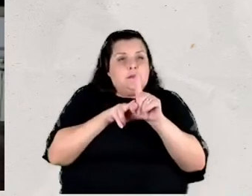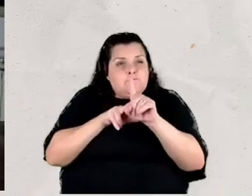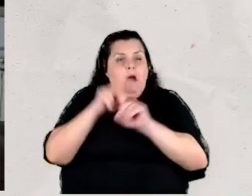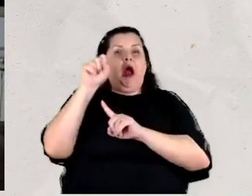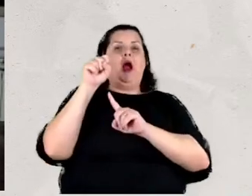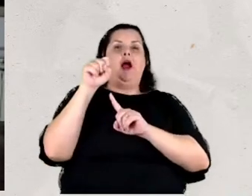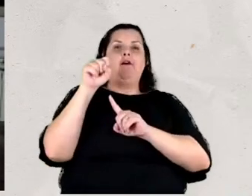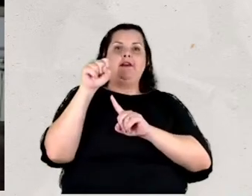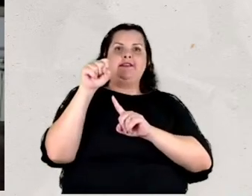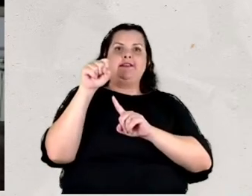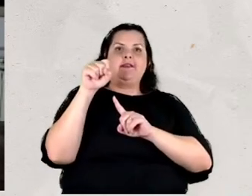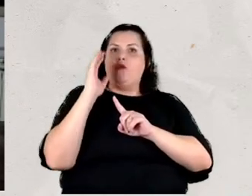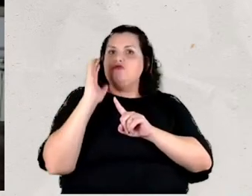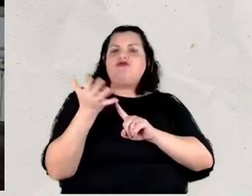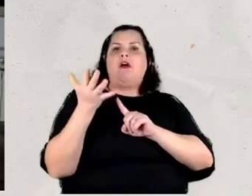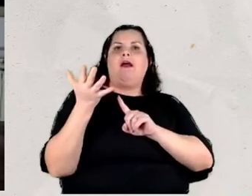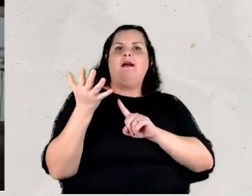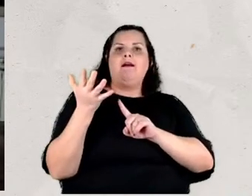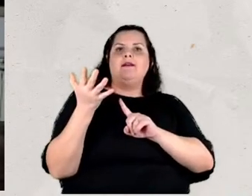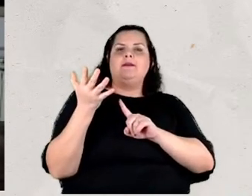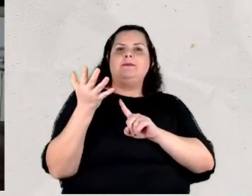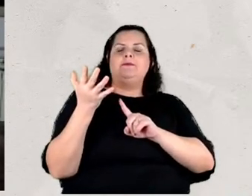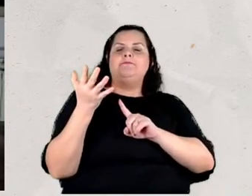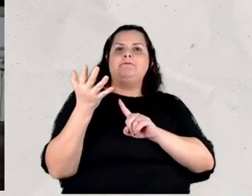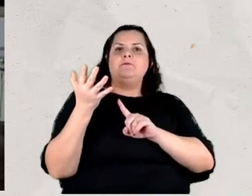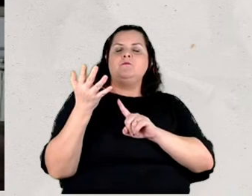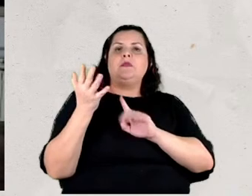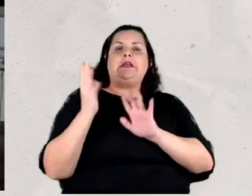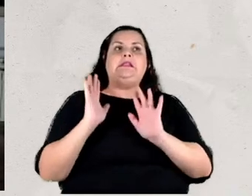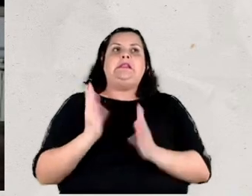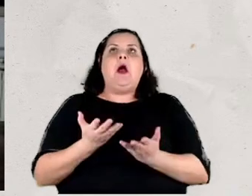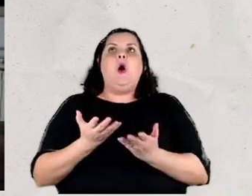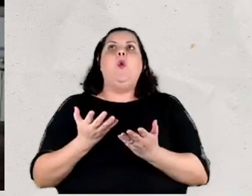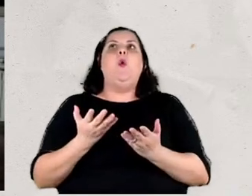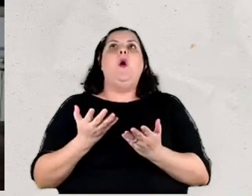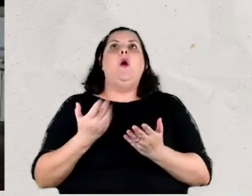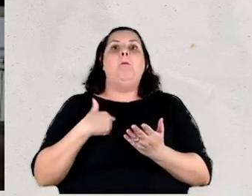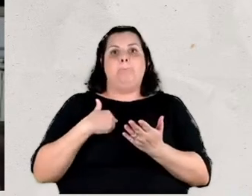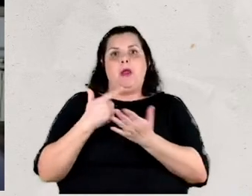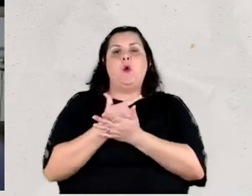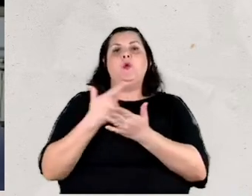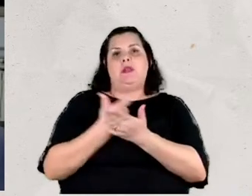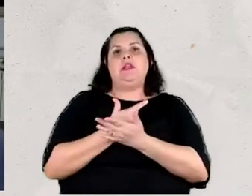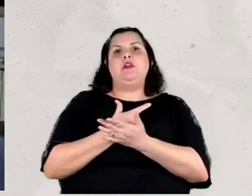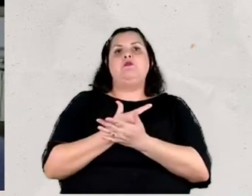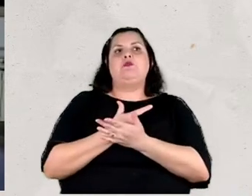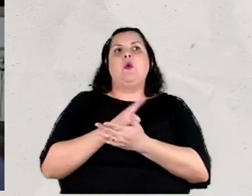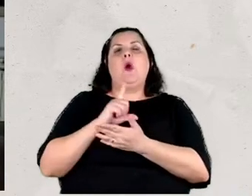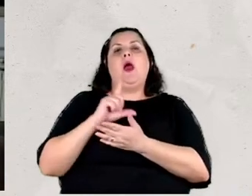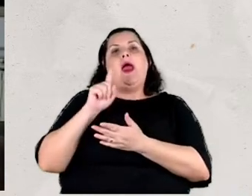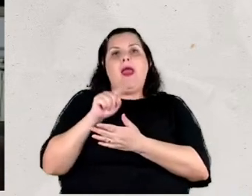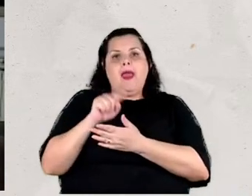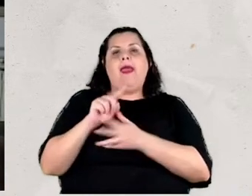so that's really what the book really is about, in a way, the last 70 years and the next 70